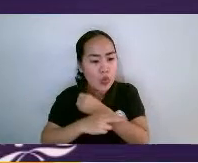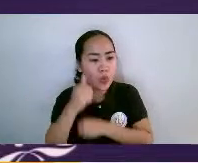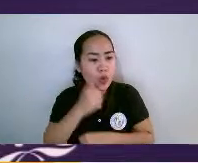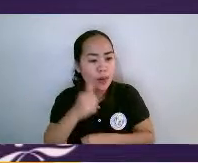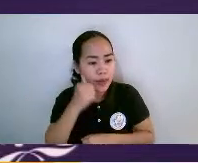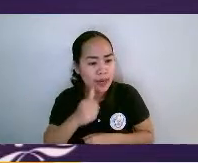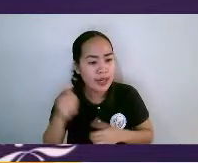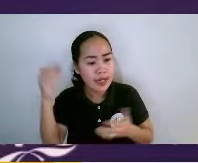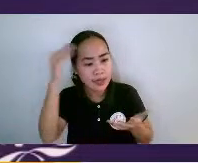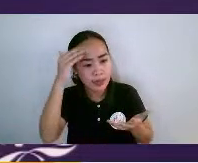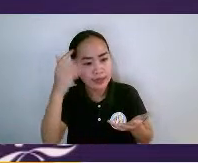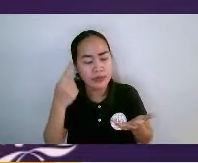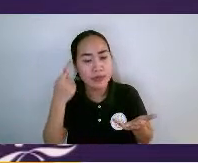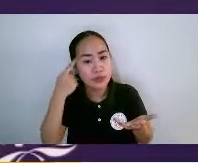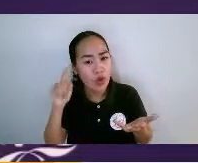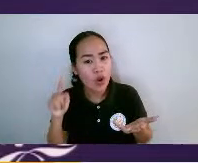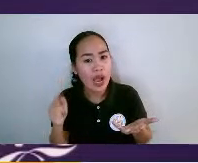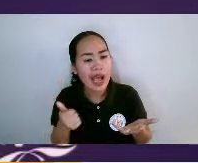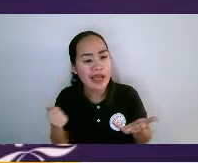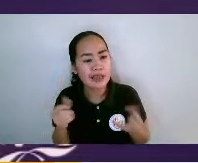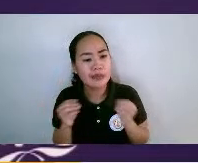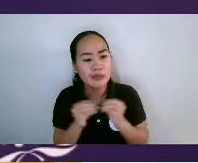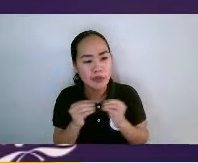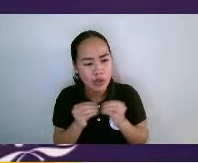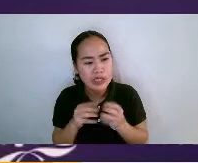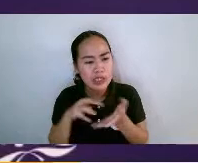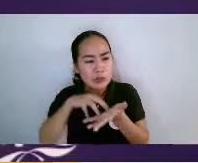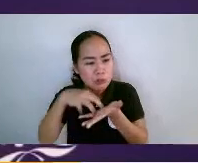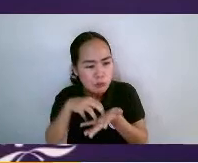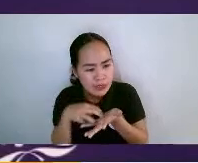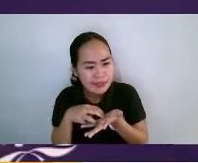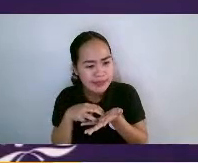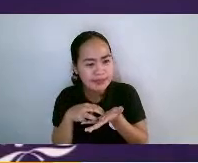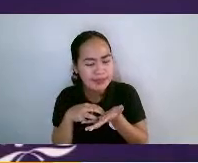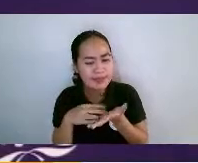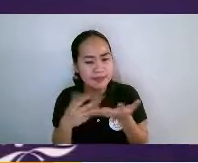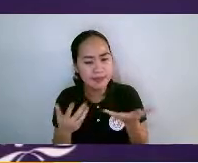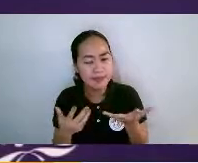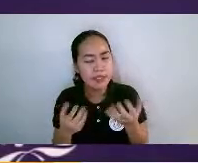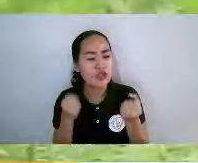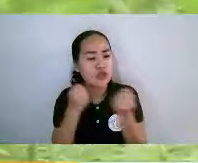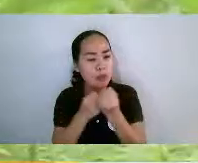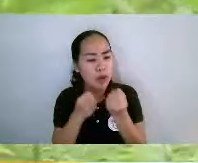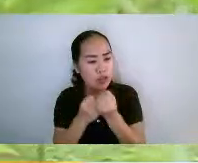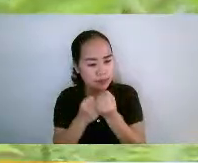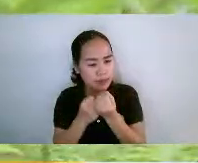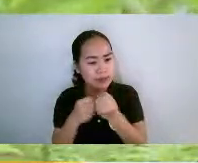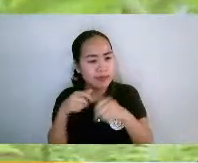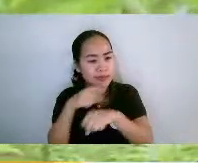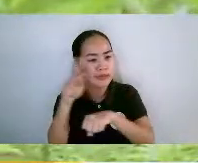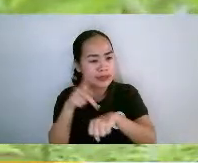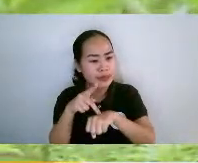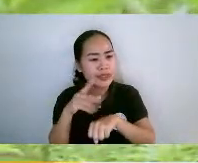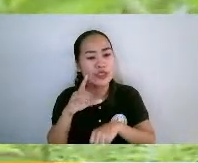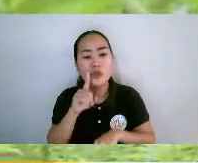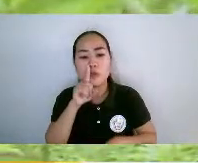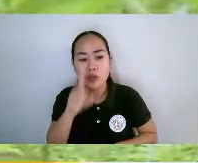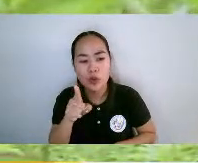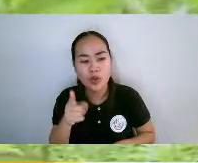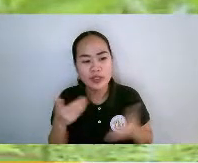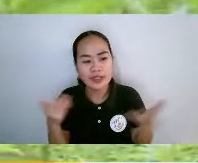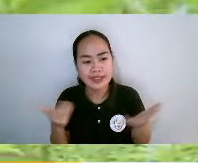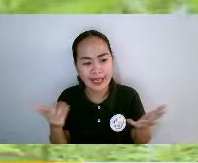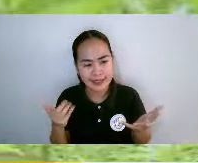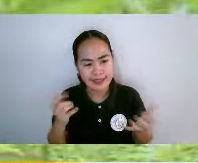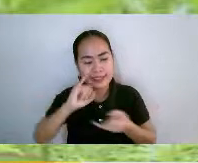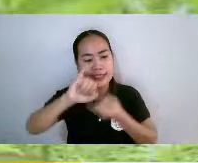and those who are most vulnerable, and support the country in respecting international labor standards